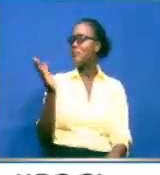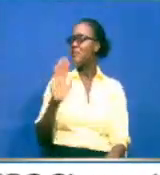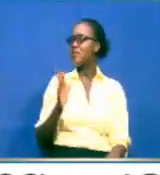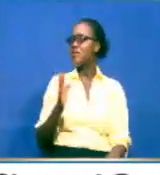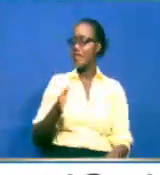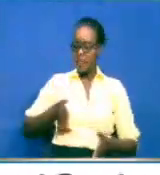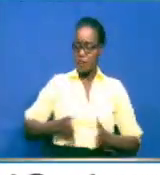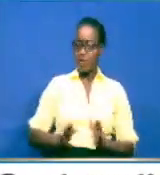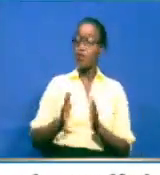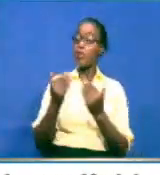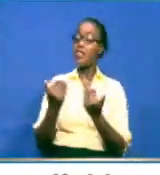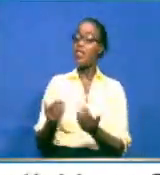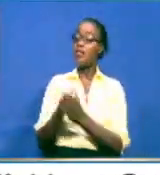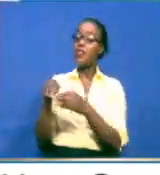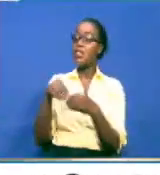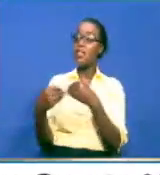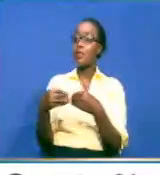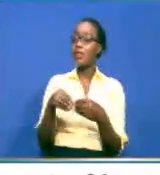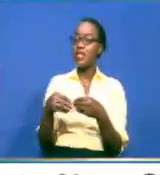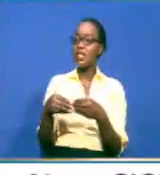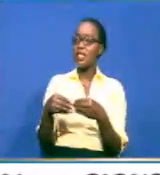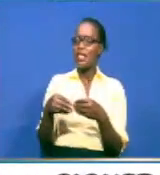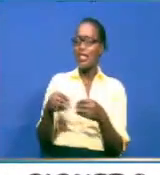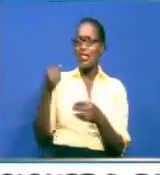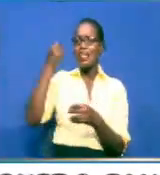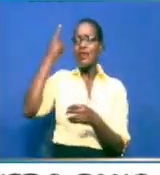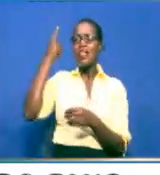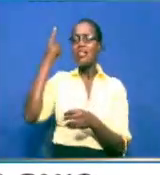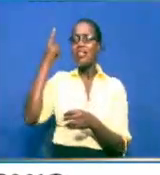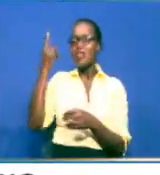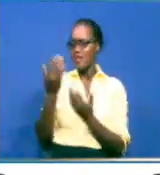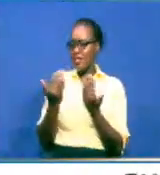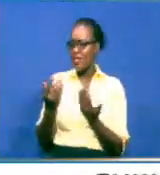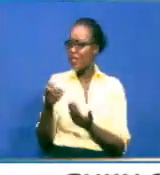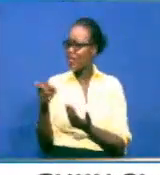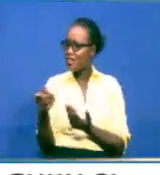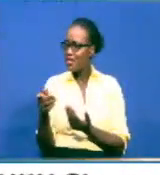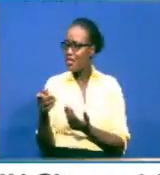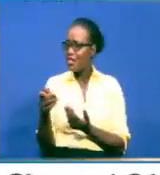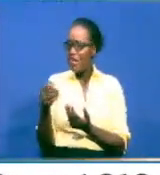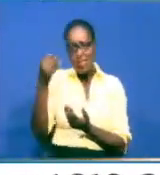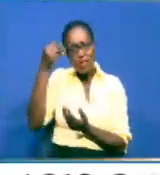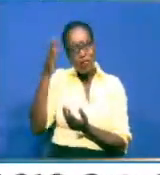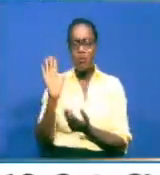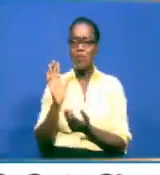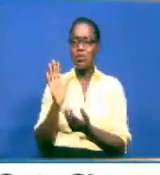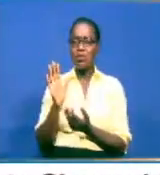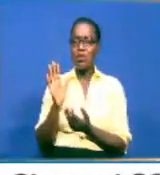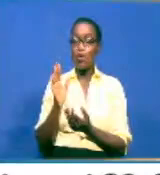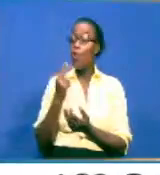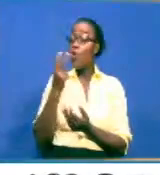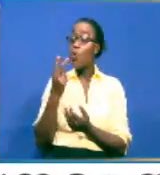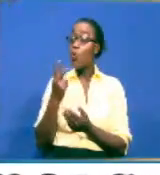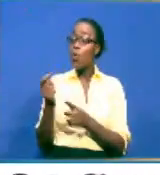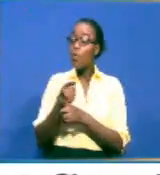to a child with a disability, and they're trying to understand, their children. They don't seem to understand their children. Nobody has given them training